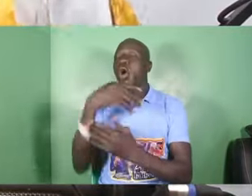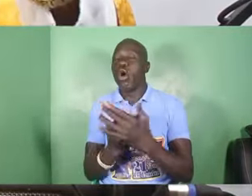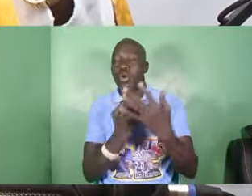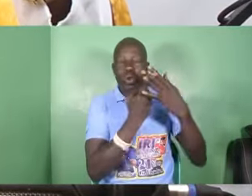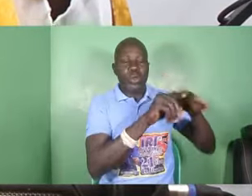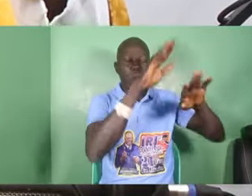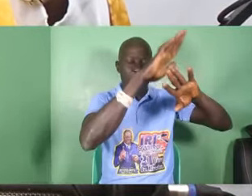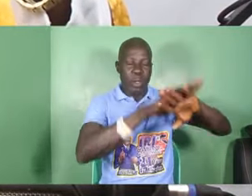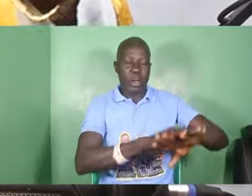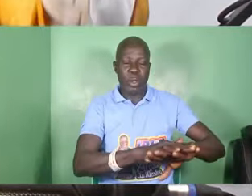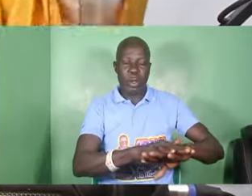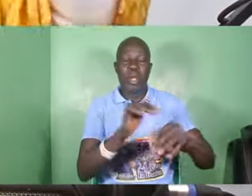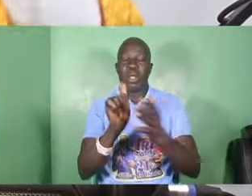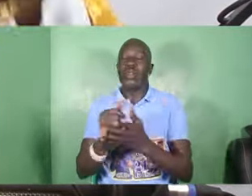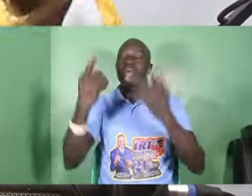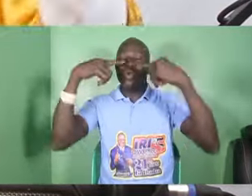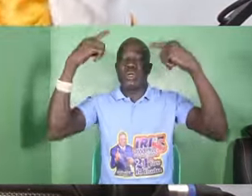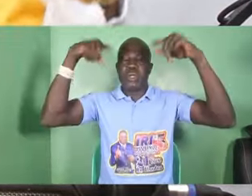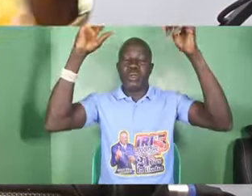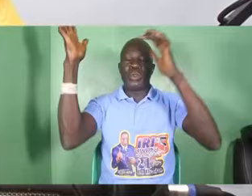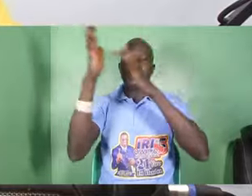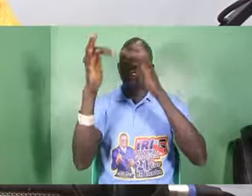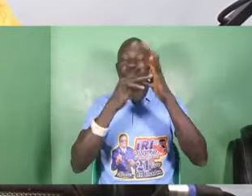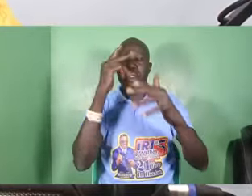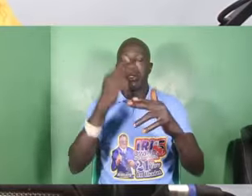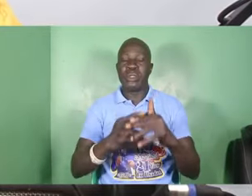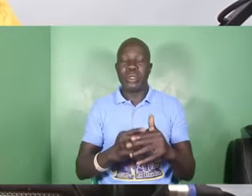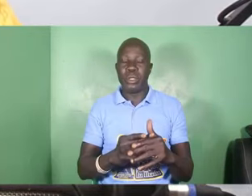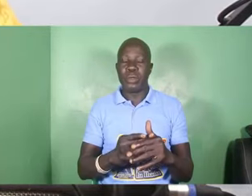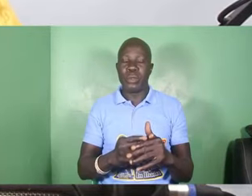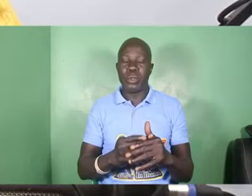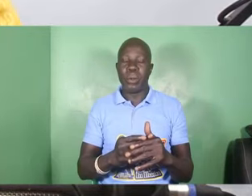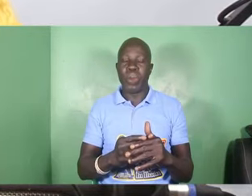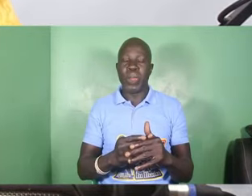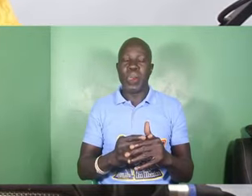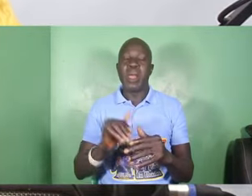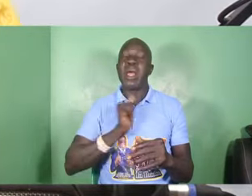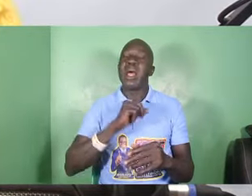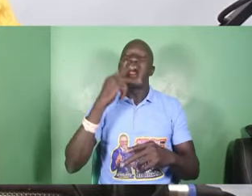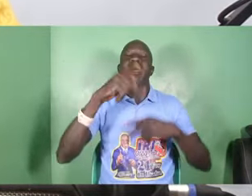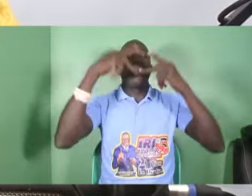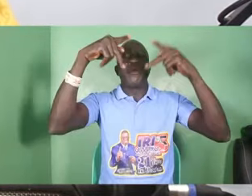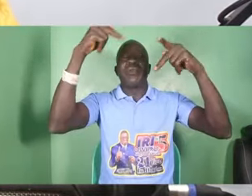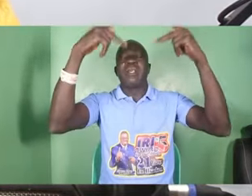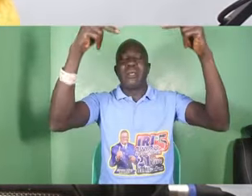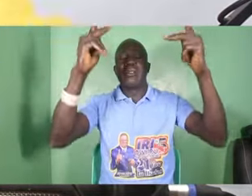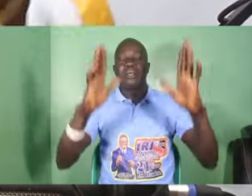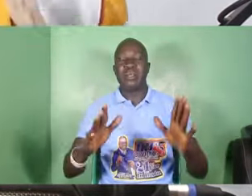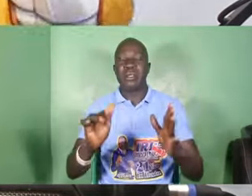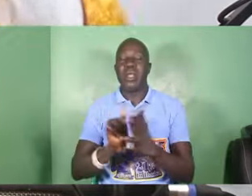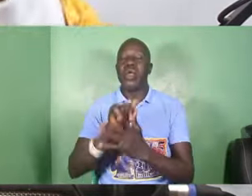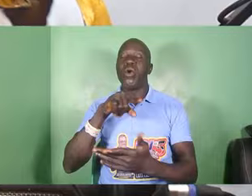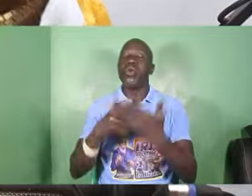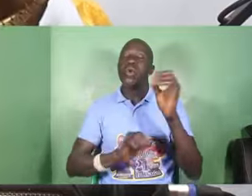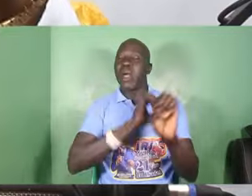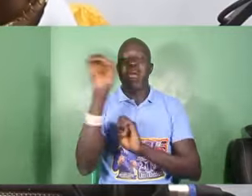àdáwọlé rẹ. All your endeavors. Ó máa yọrí sí rere lórí. Amen. To result to success in Jesus' name. Mo sọ àsọtẹ́lẹ̀. I prophesy. Gbogbo bí o